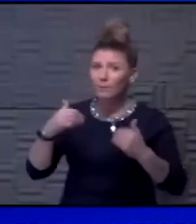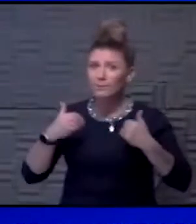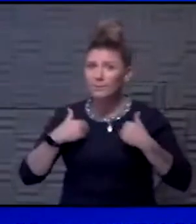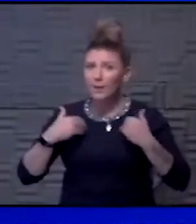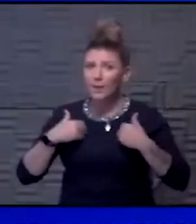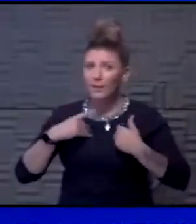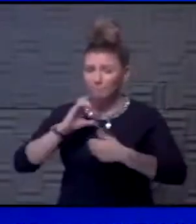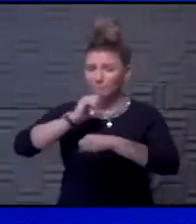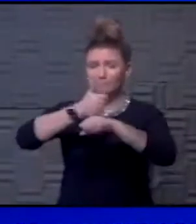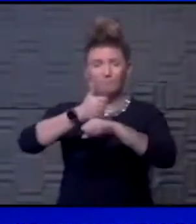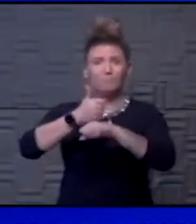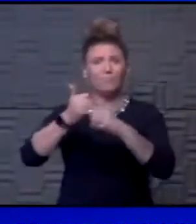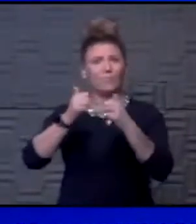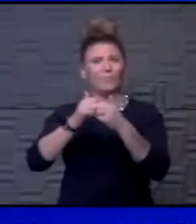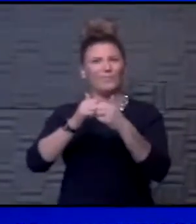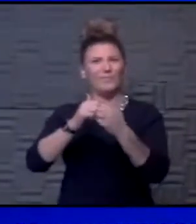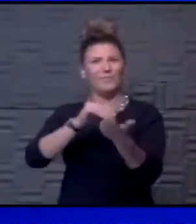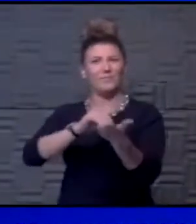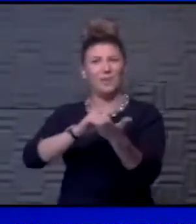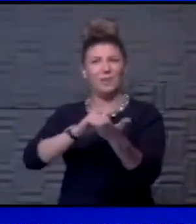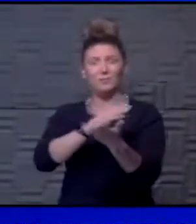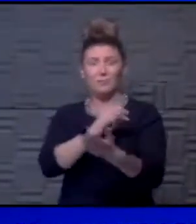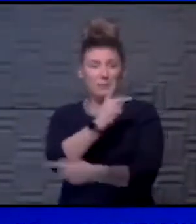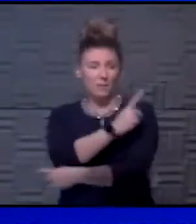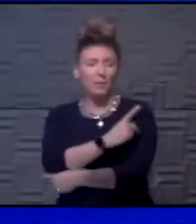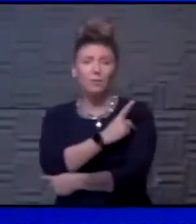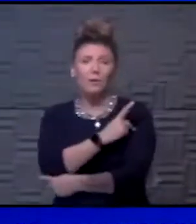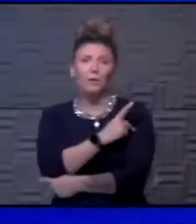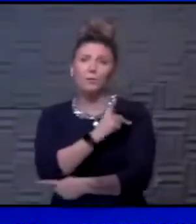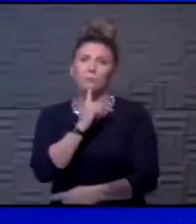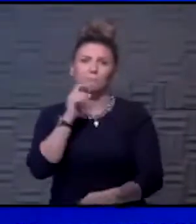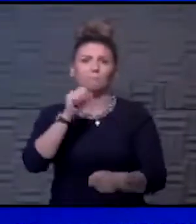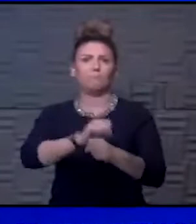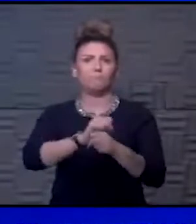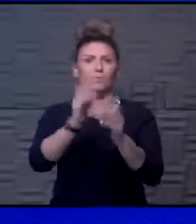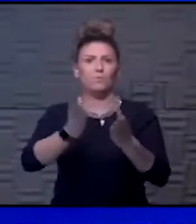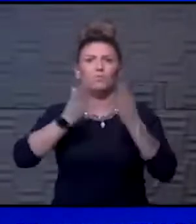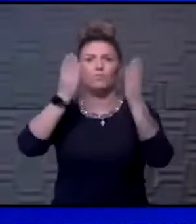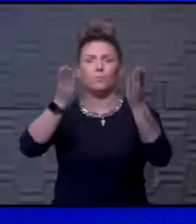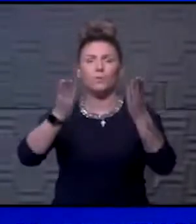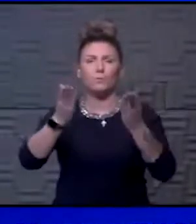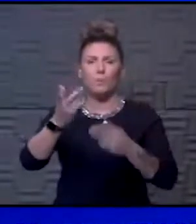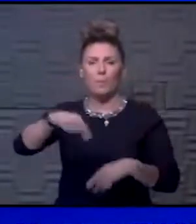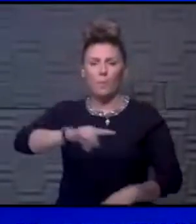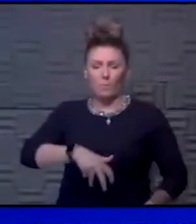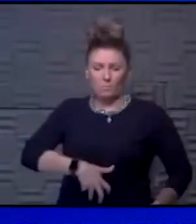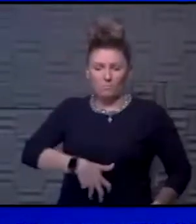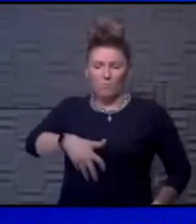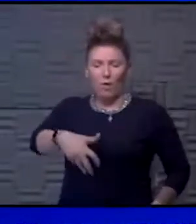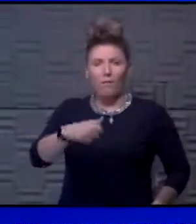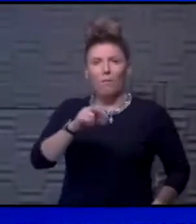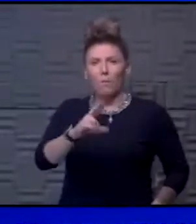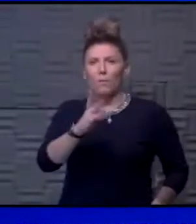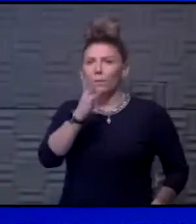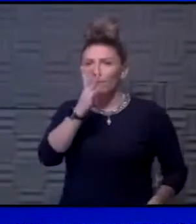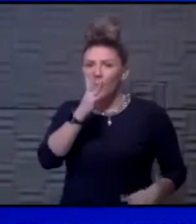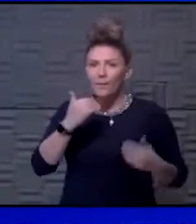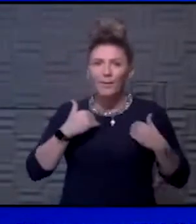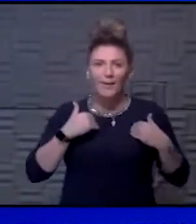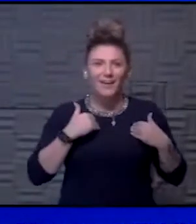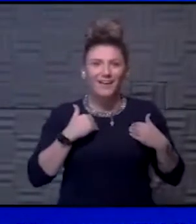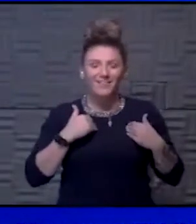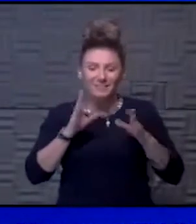as an established healthcare provider with a patient, with a very firm recommendation, as we mentioned, for for those who are pregnant or for moms who have children at